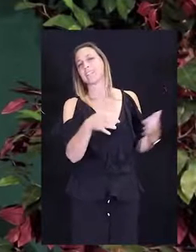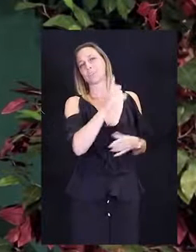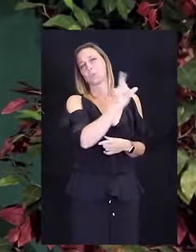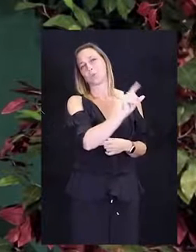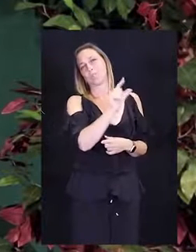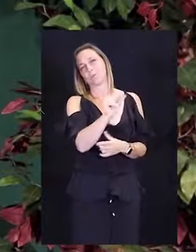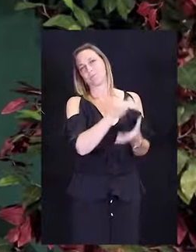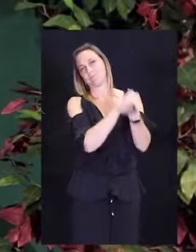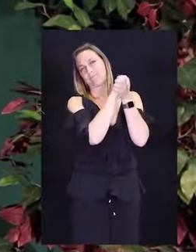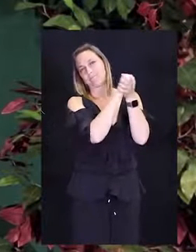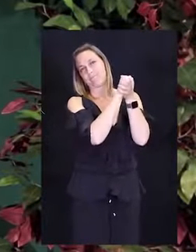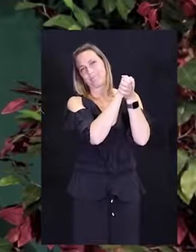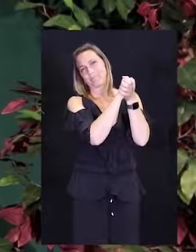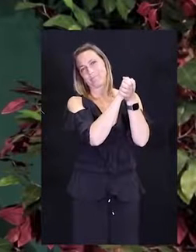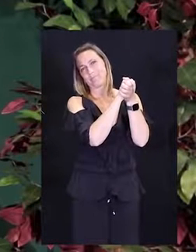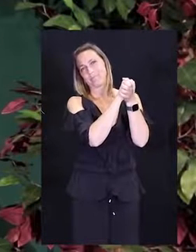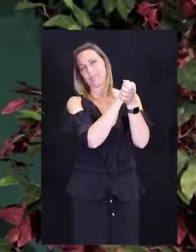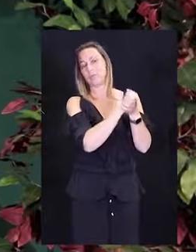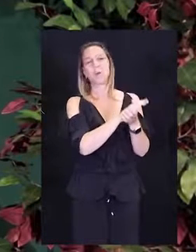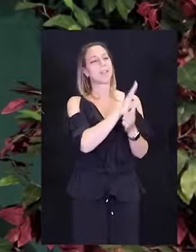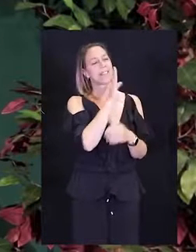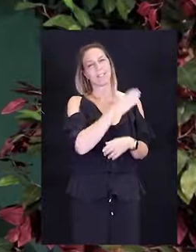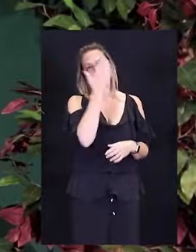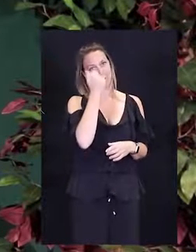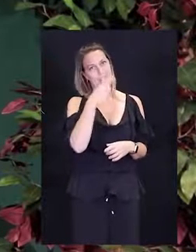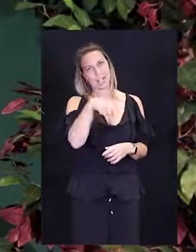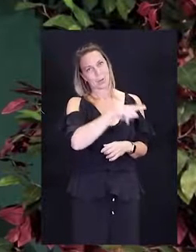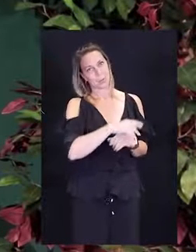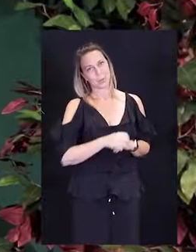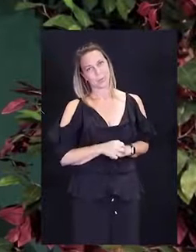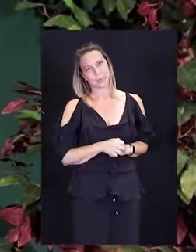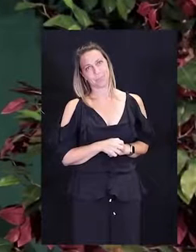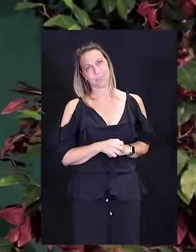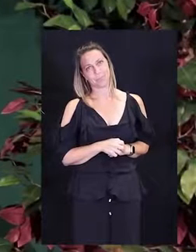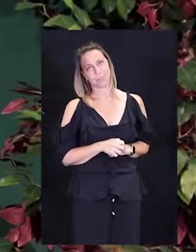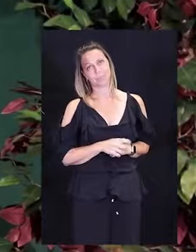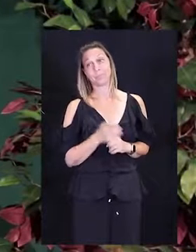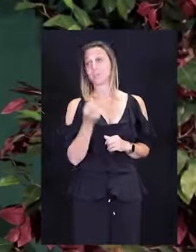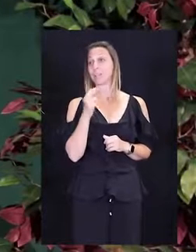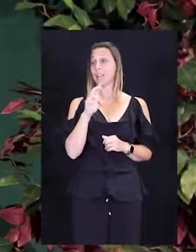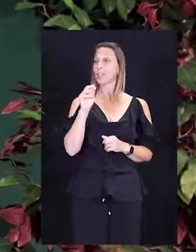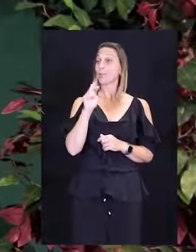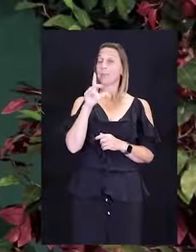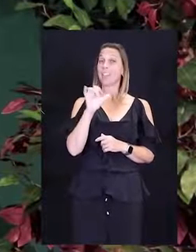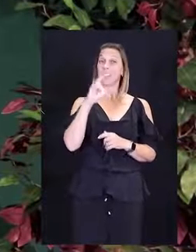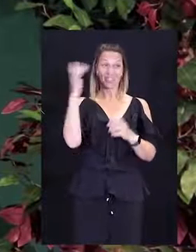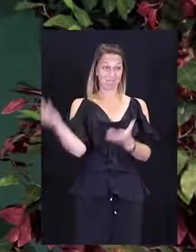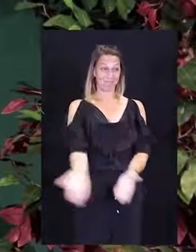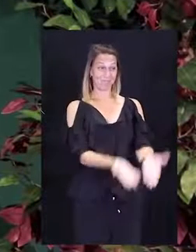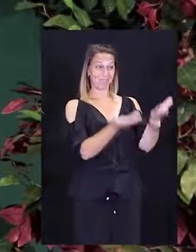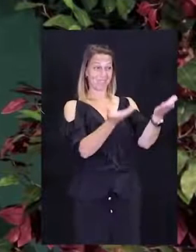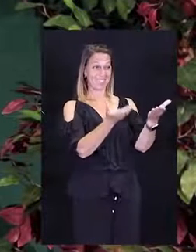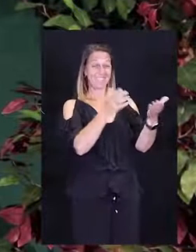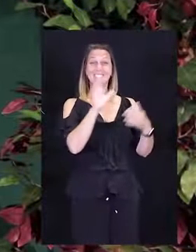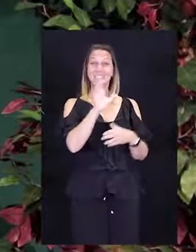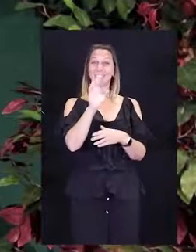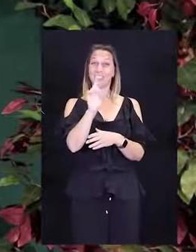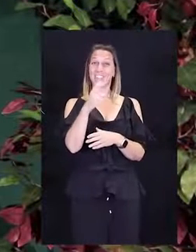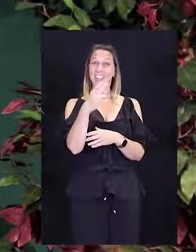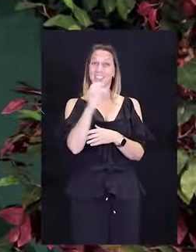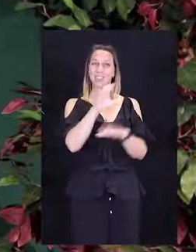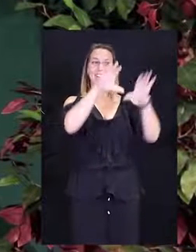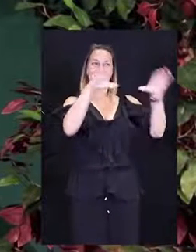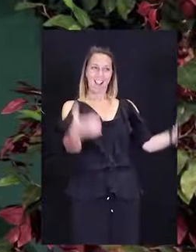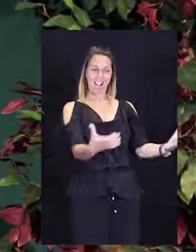2020. Congratulations. No one will ever forget you. Dr. Miller, I now present to you Central Dauphin High